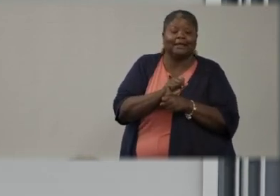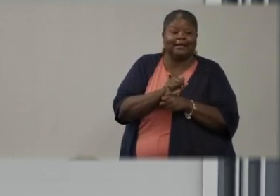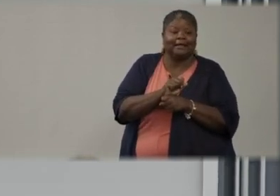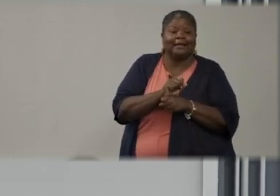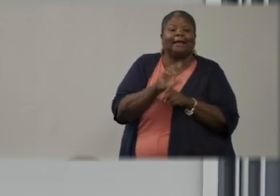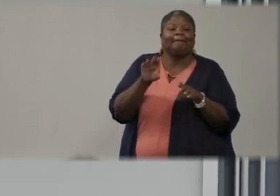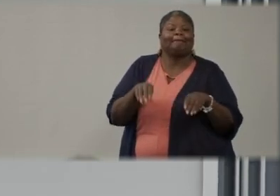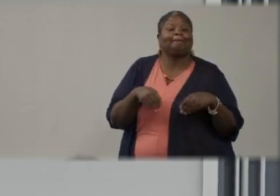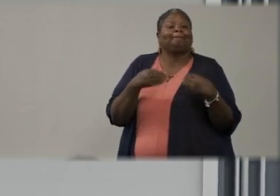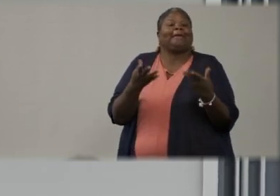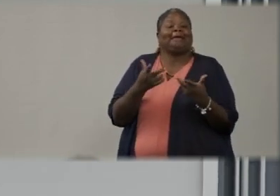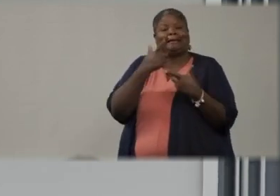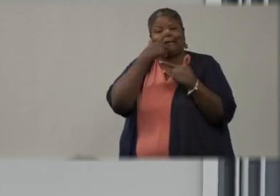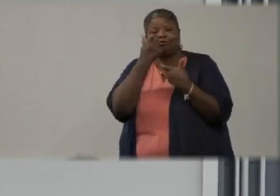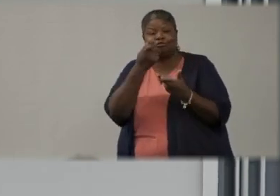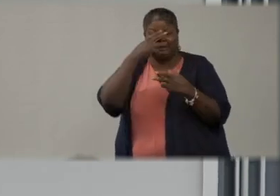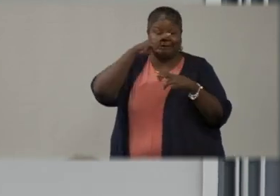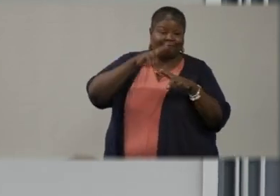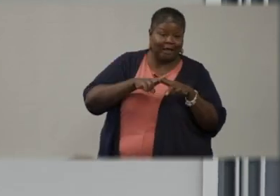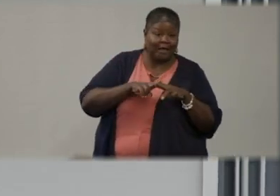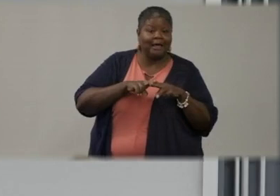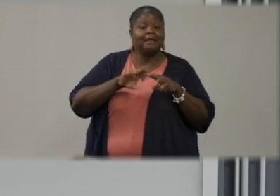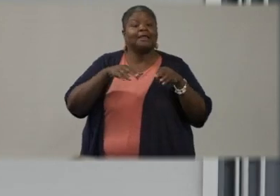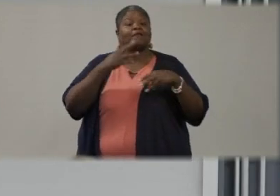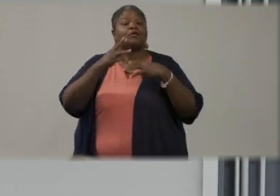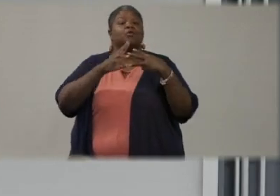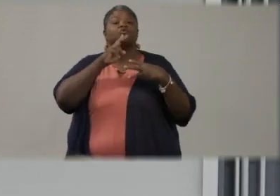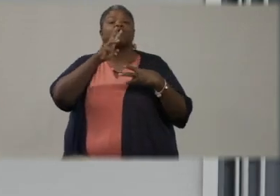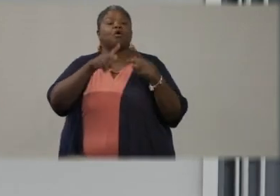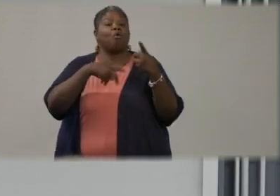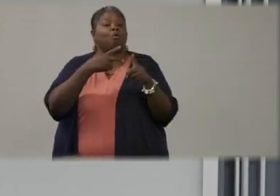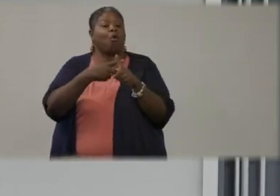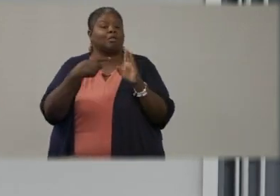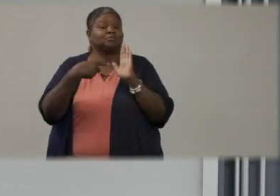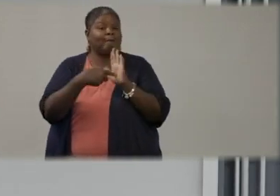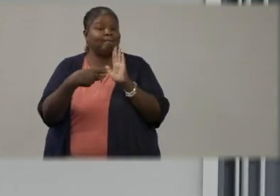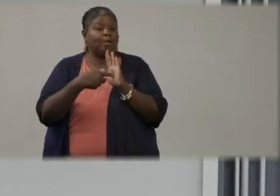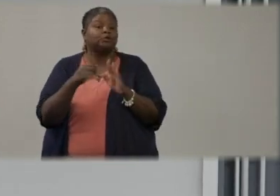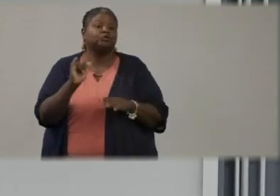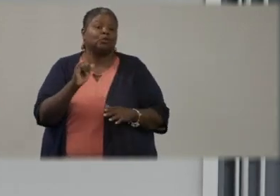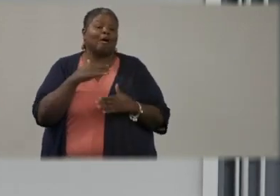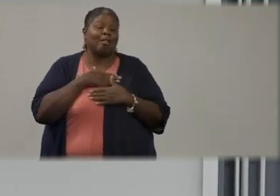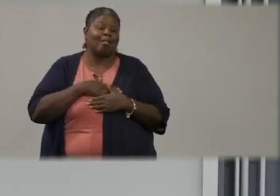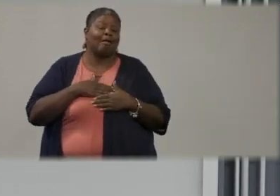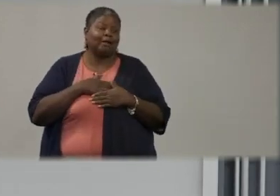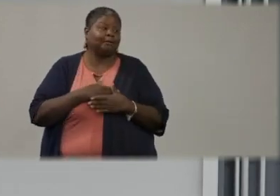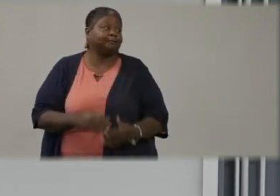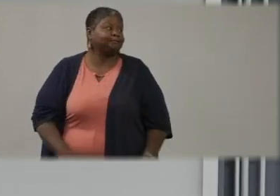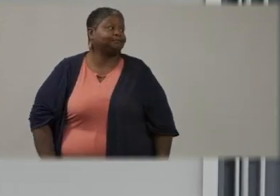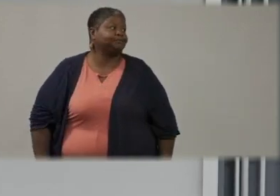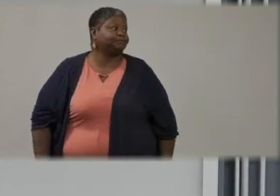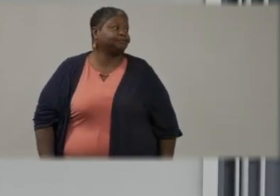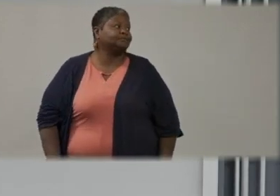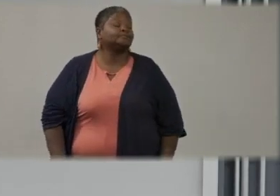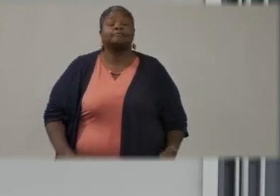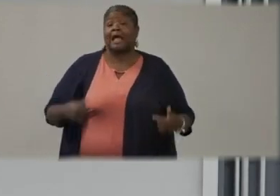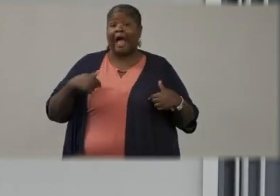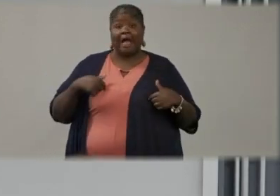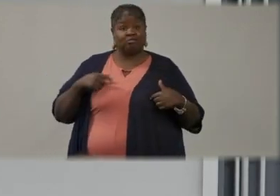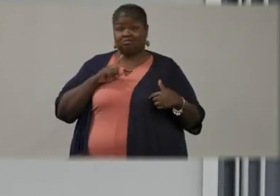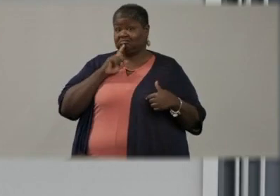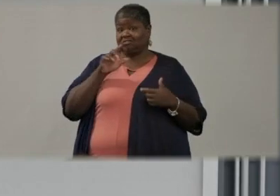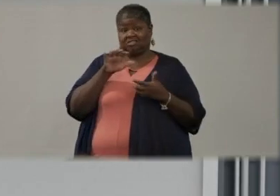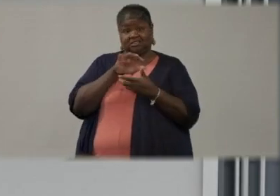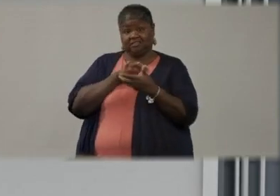make it interesting and fun. And they give you real world examples too, which I really like. I was really